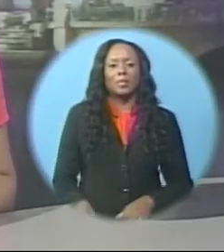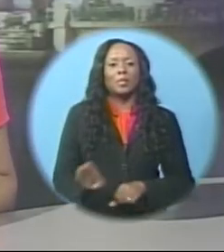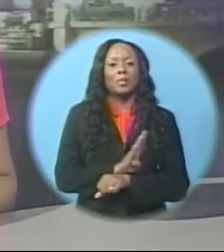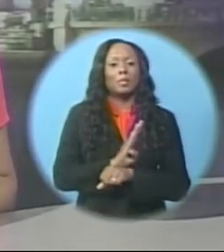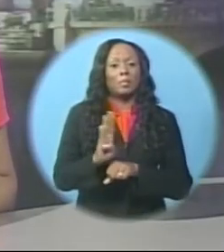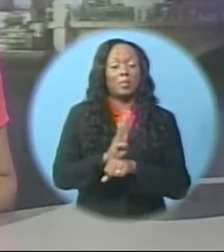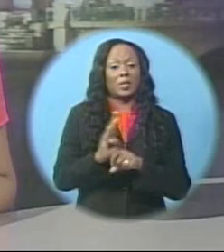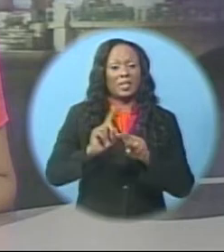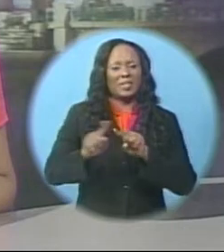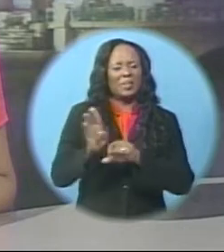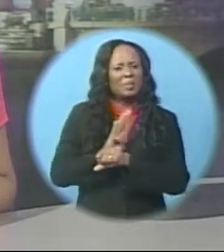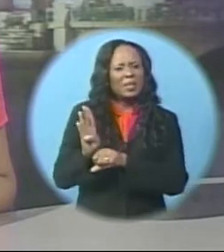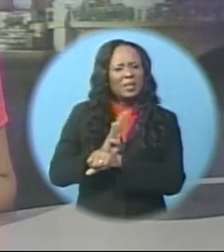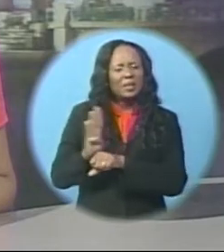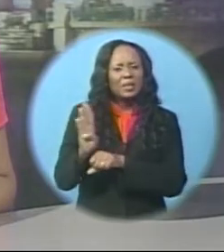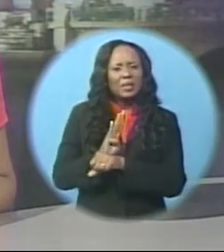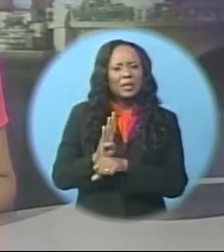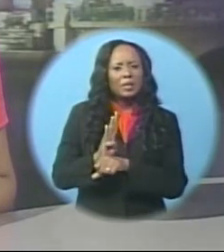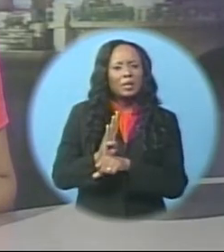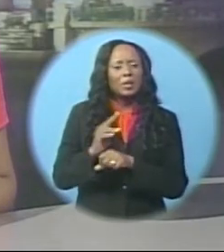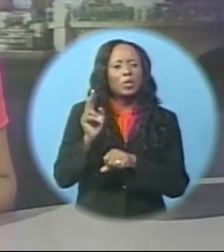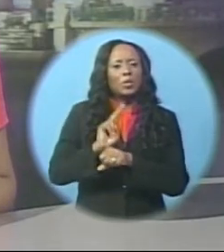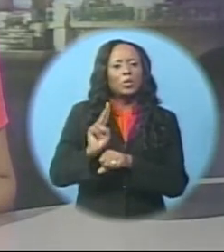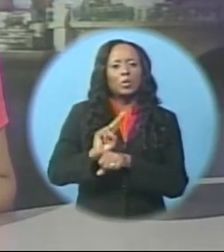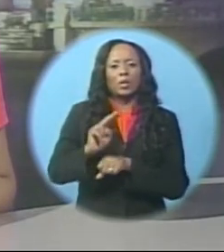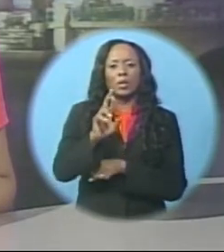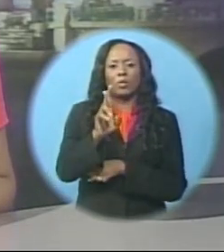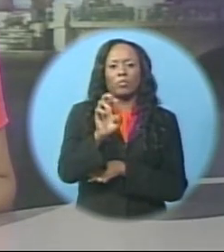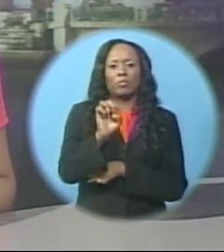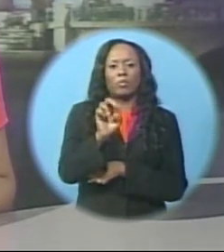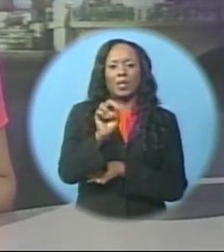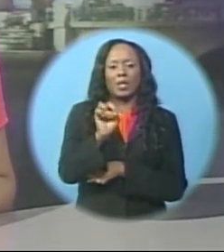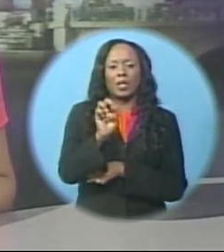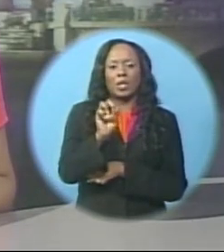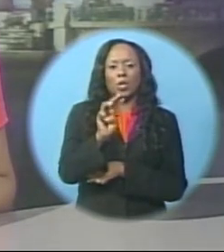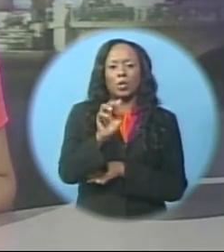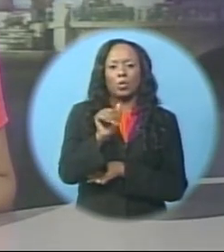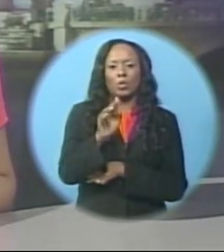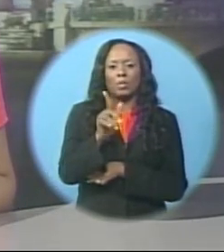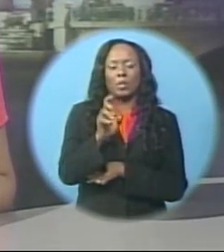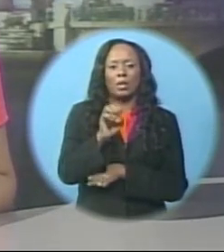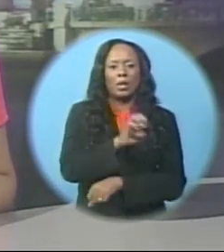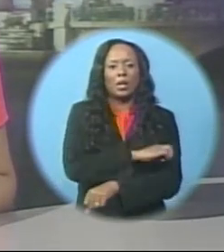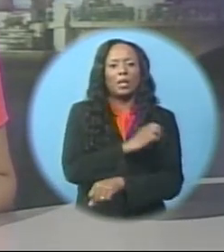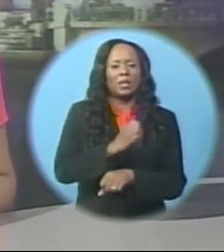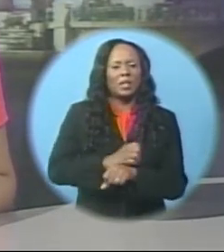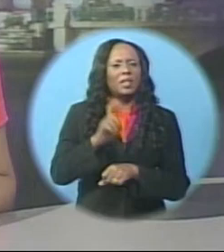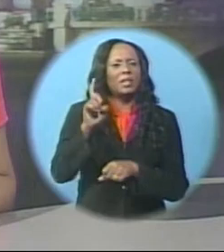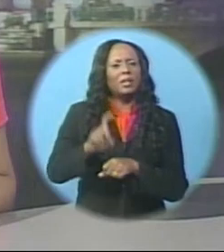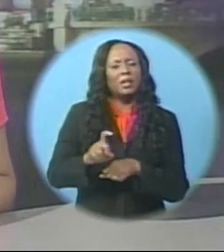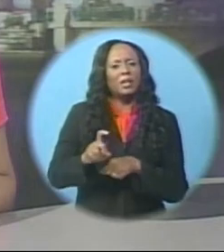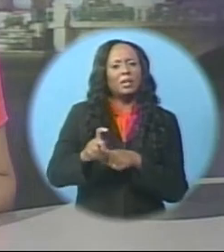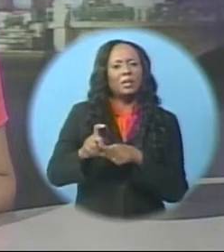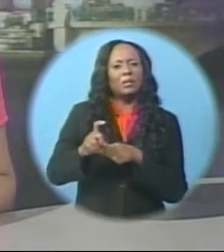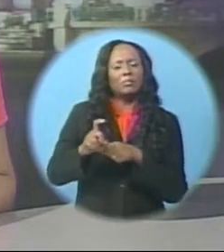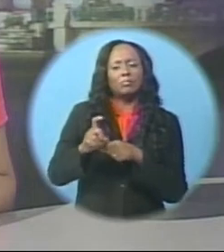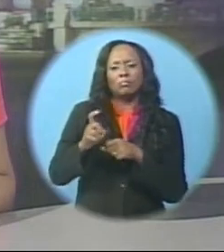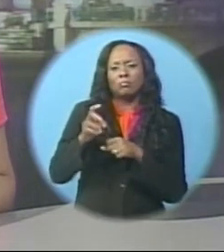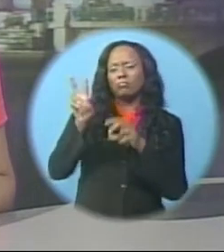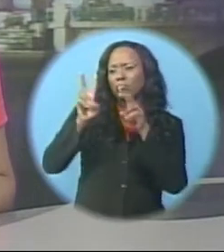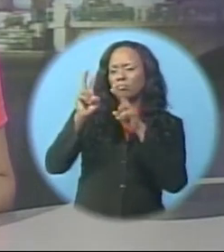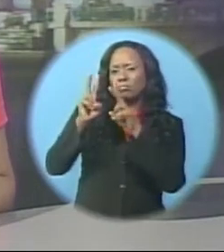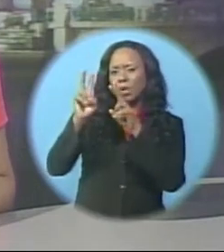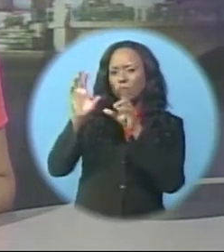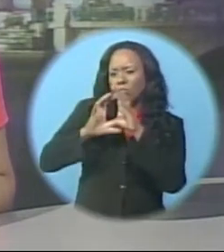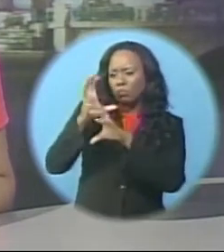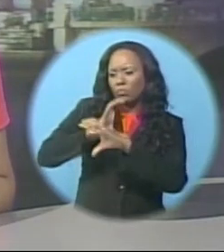Businesses in the renewable energy sector are being told to explore opportunities outside Barbados. The advice is coming from Minister of Industry,